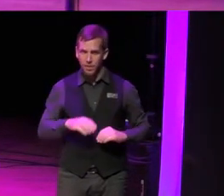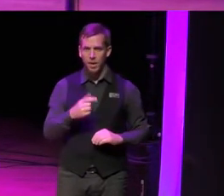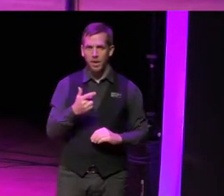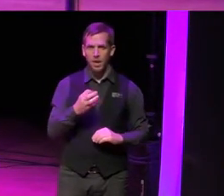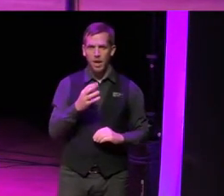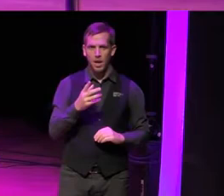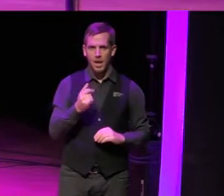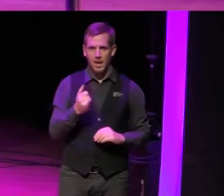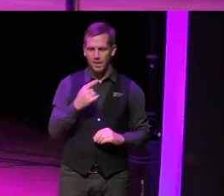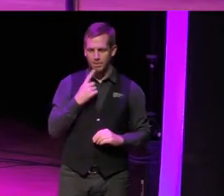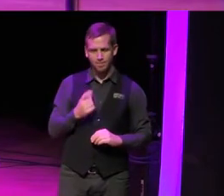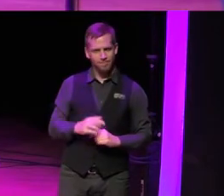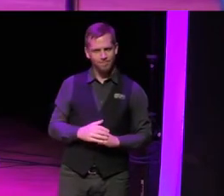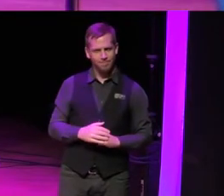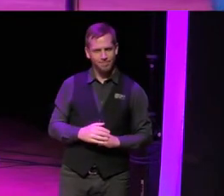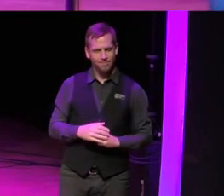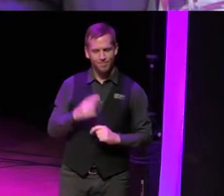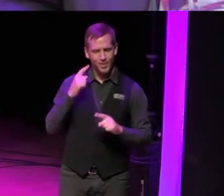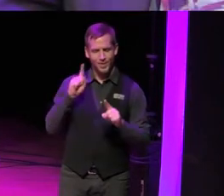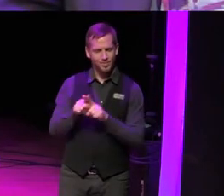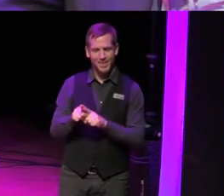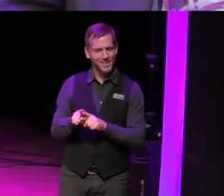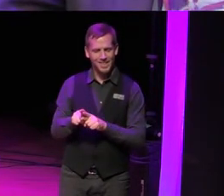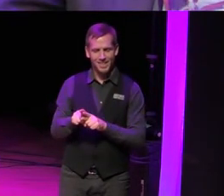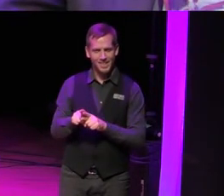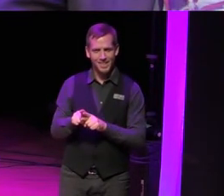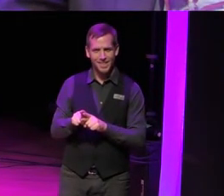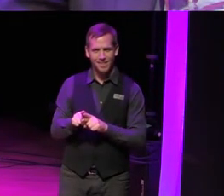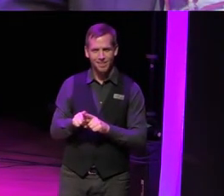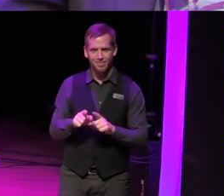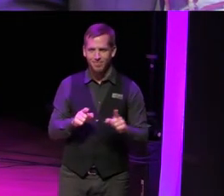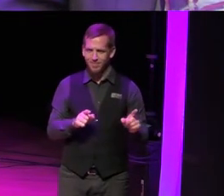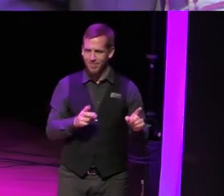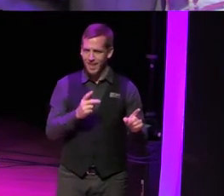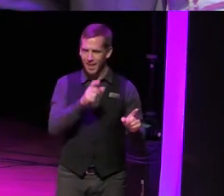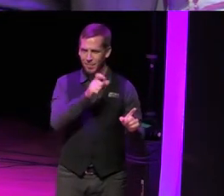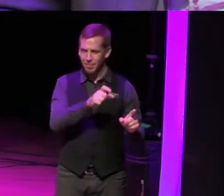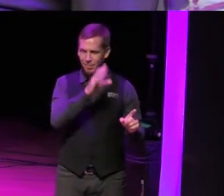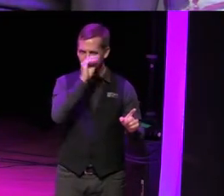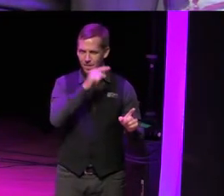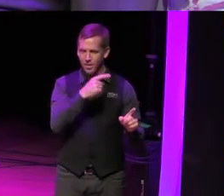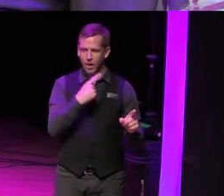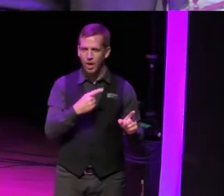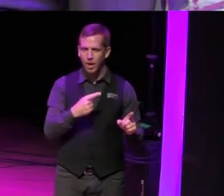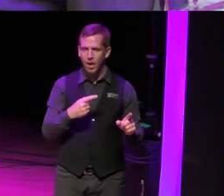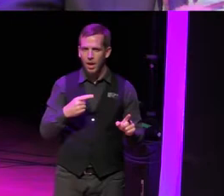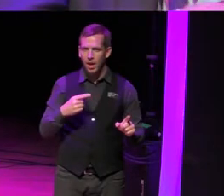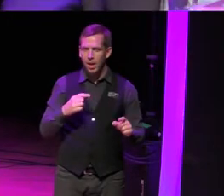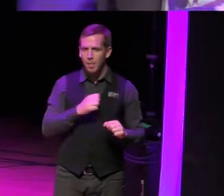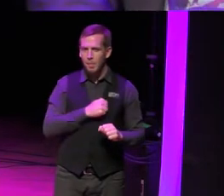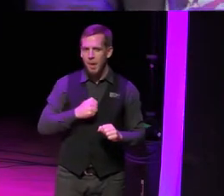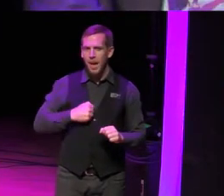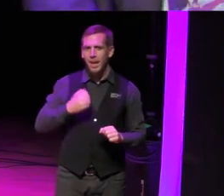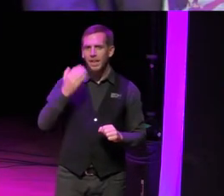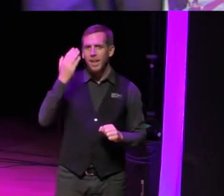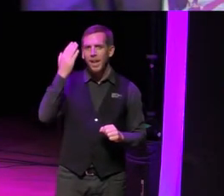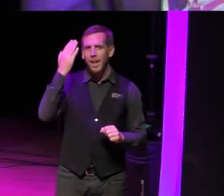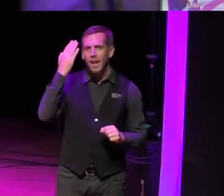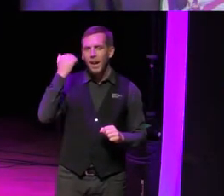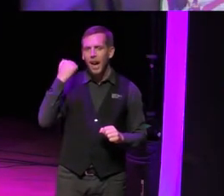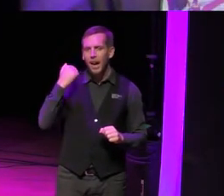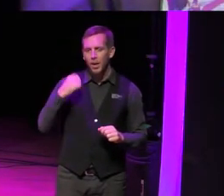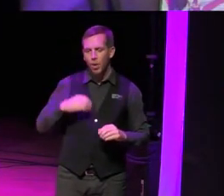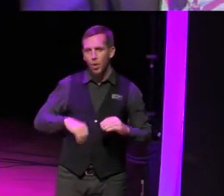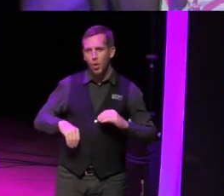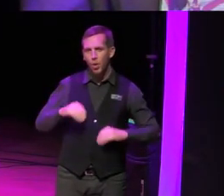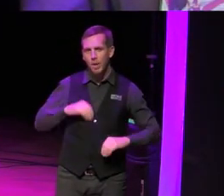corrupts. I think Lord Ayrton said, power tends to corrupt, and absolute power tends